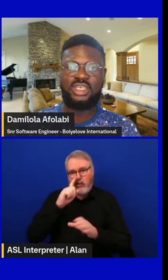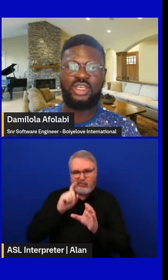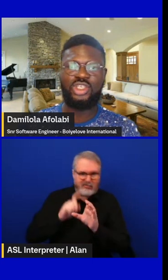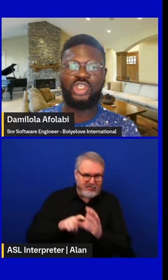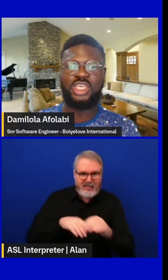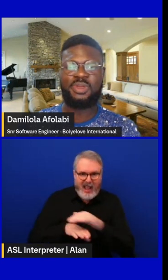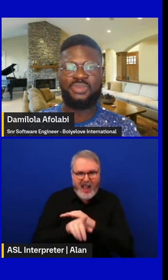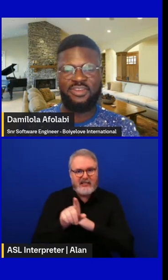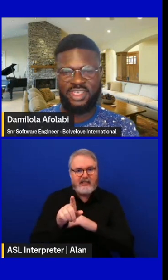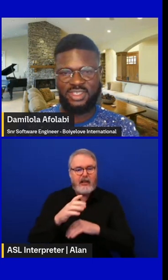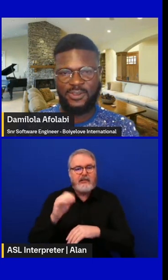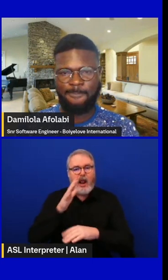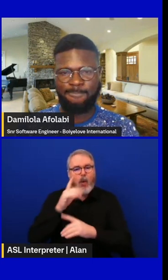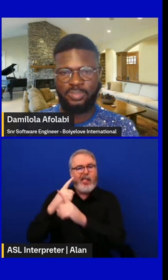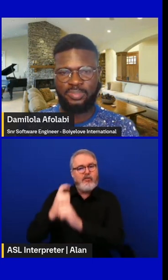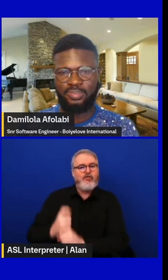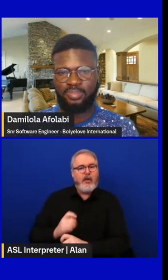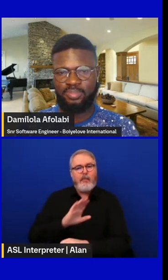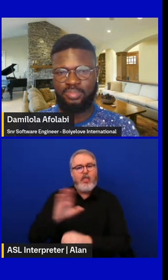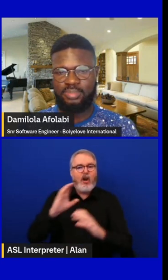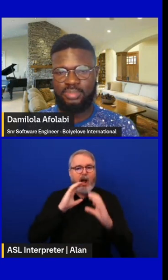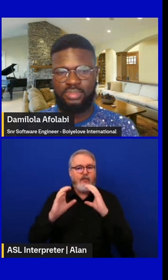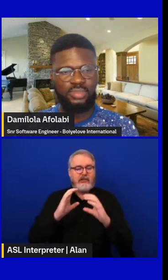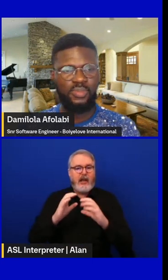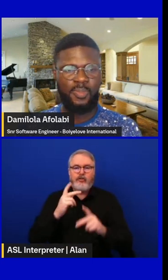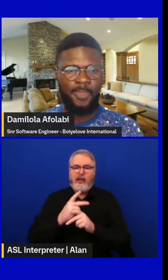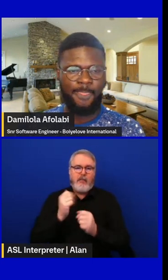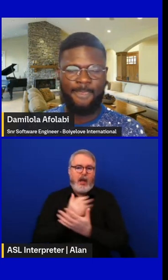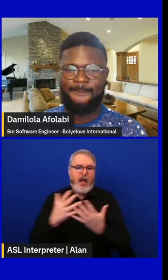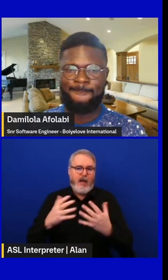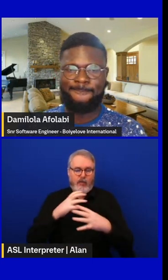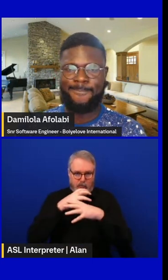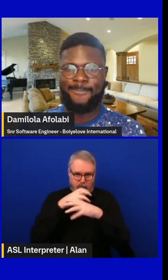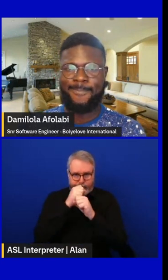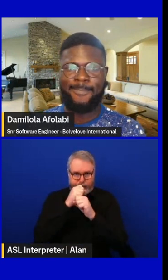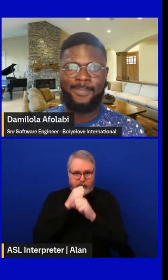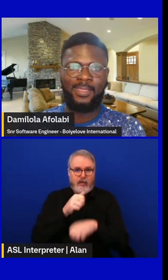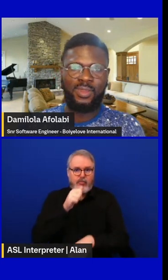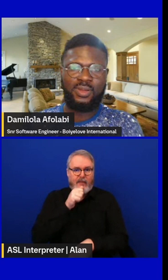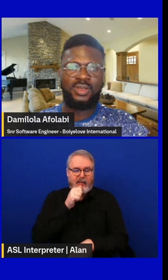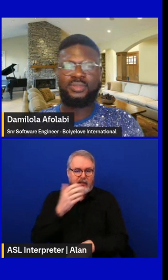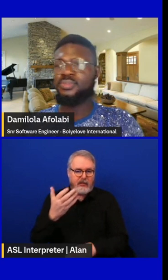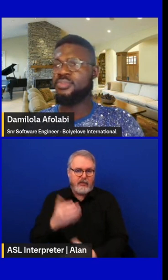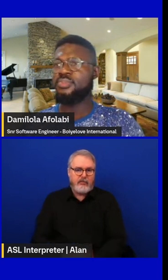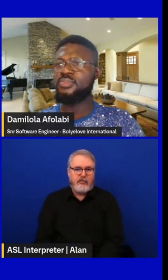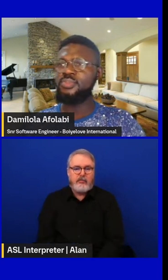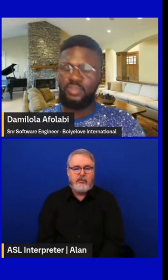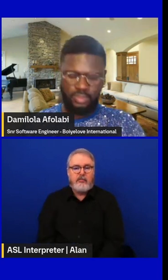conversations to keep it private.